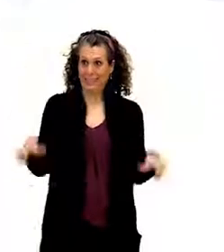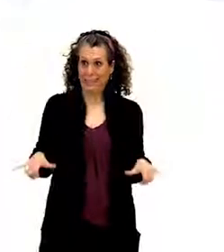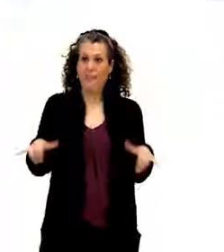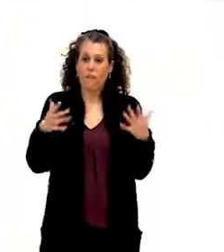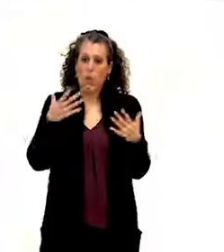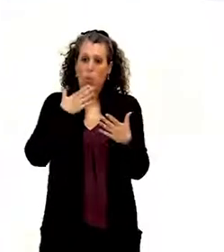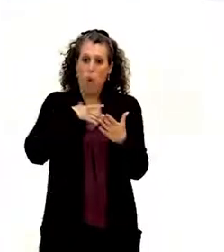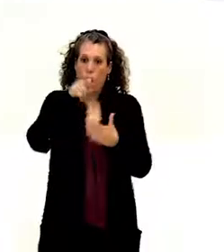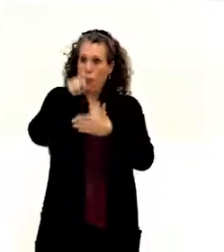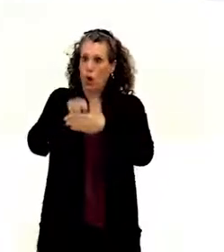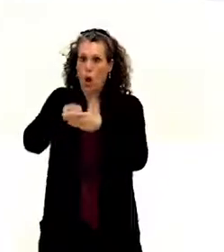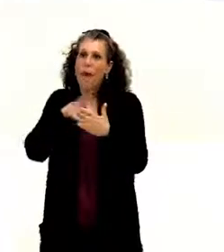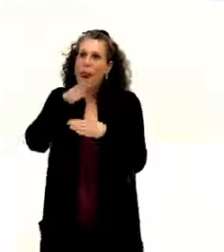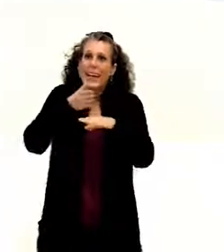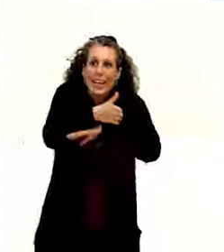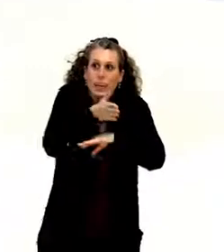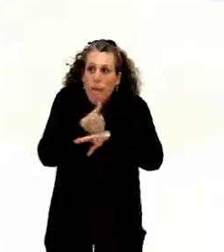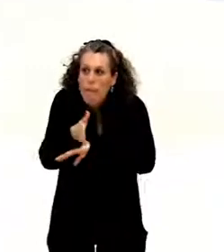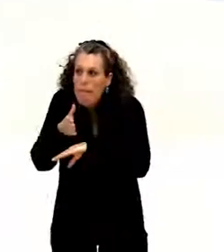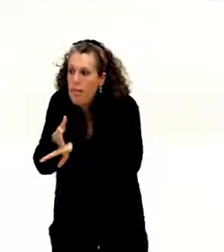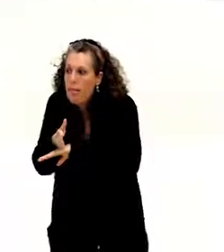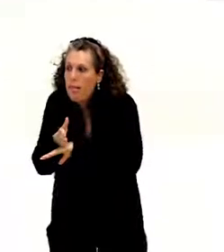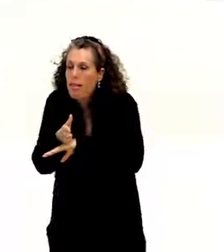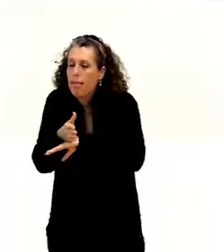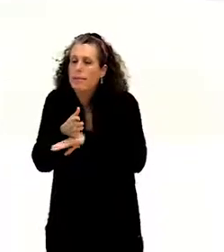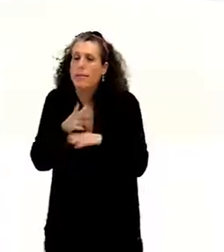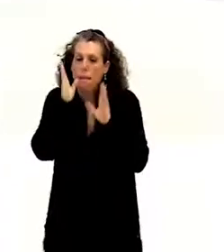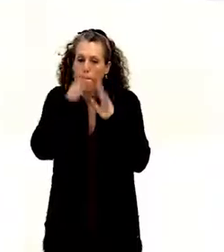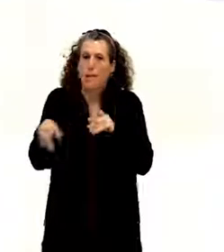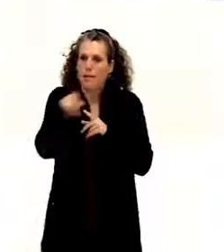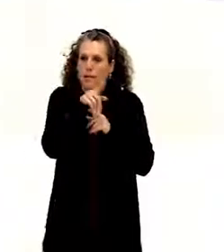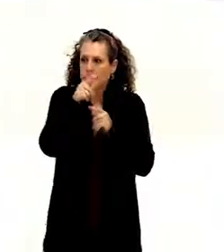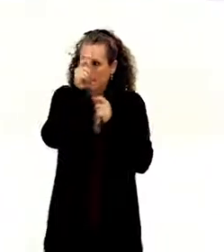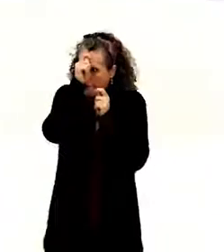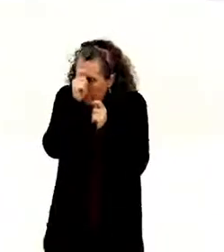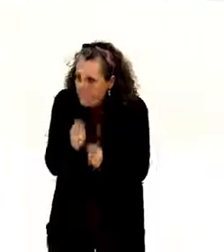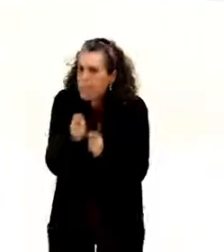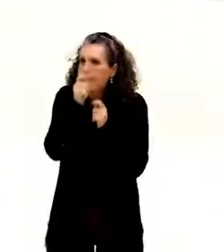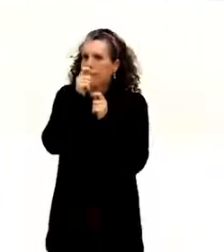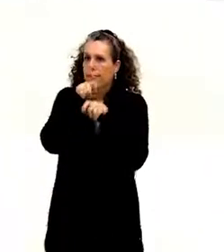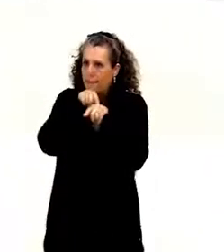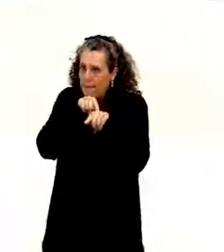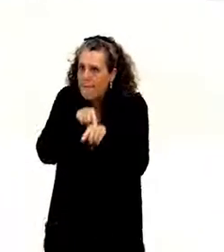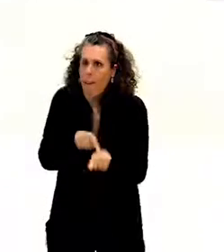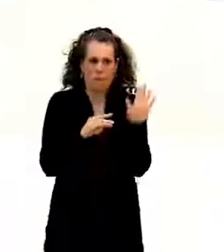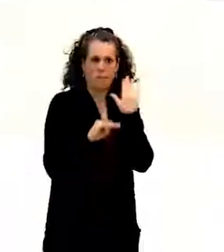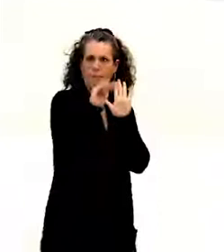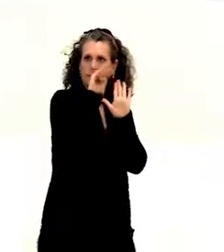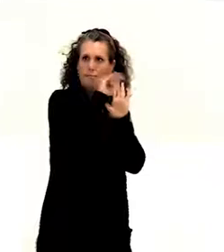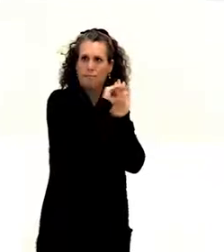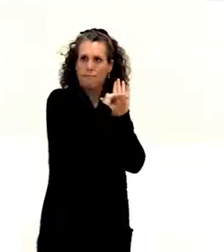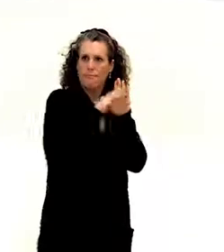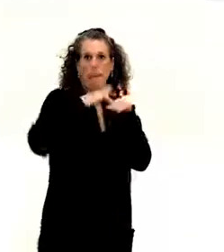procurement that complies and confronts the requirements of